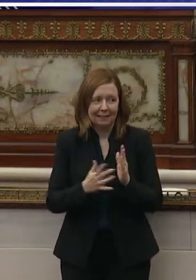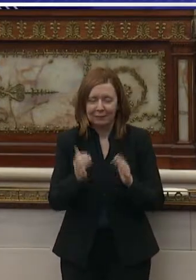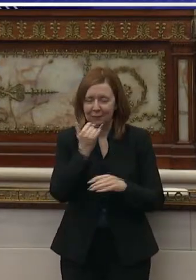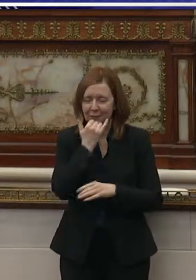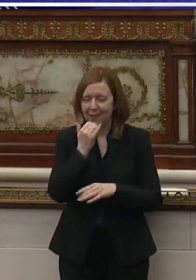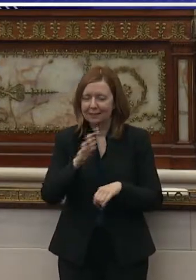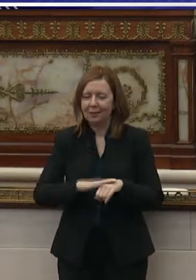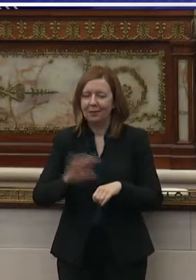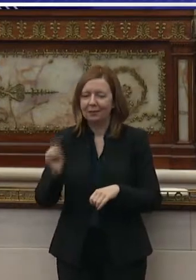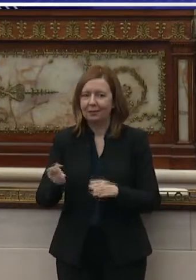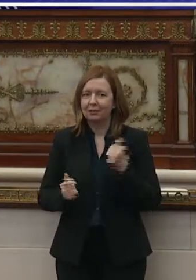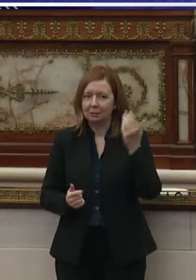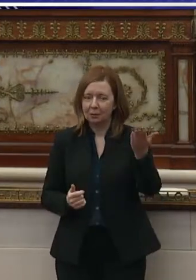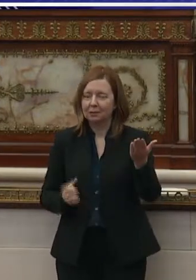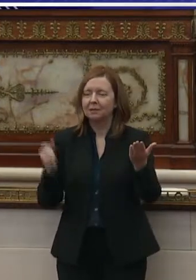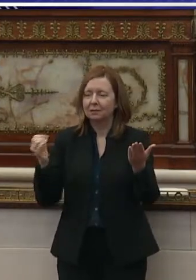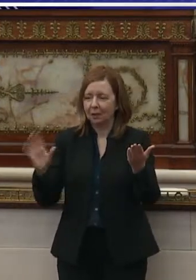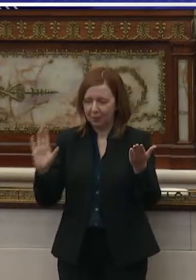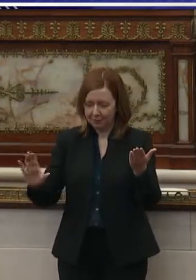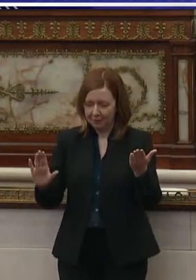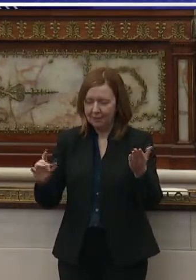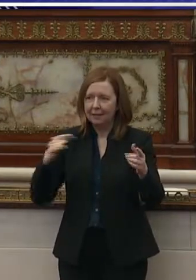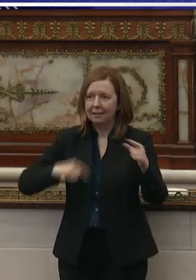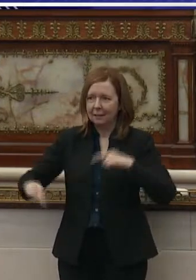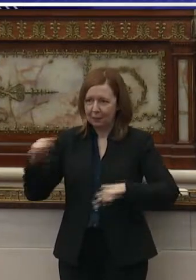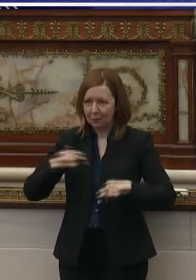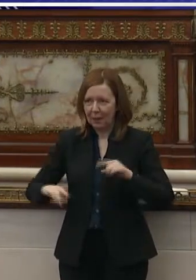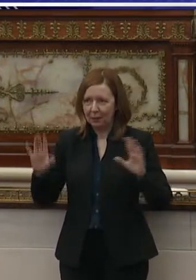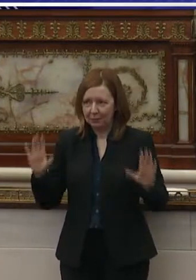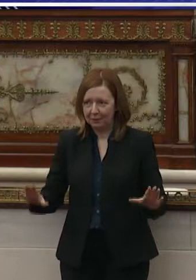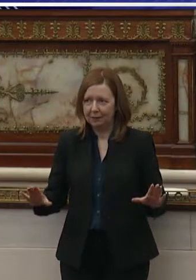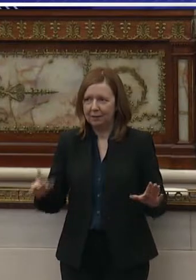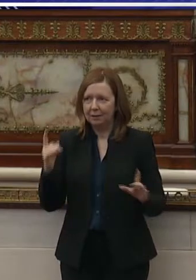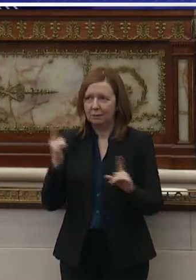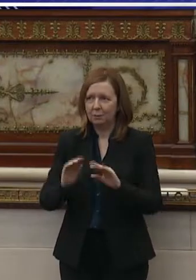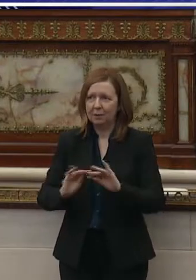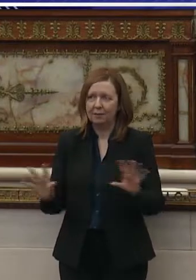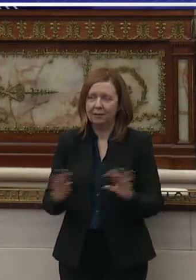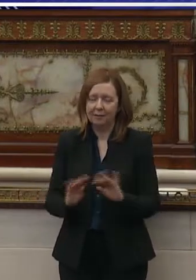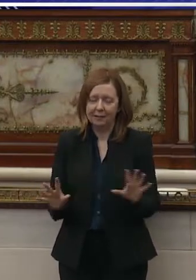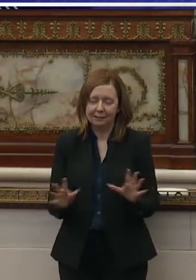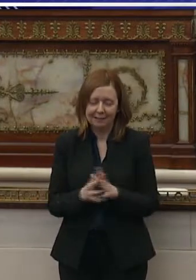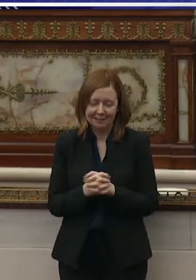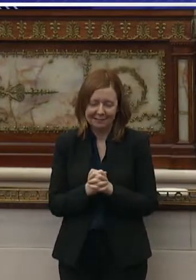incorrect on the first motion. So let me go back. Point of information.